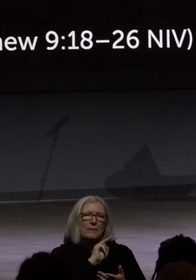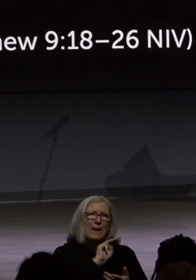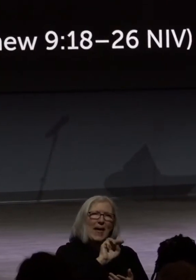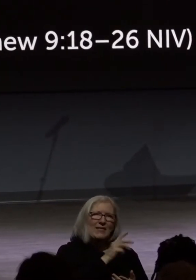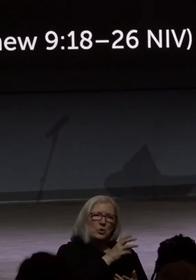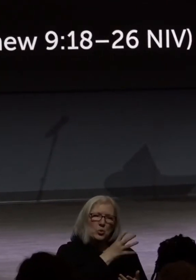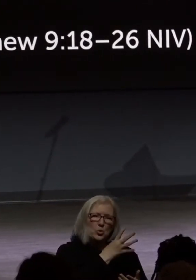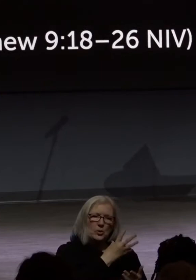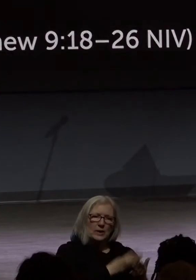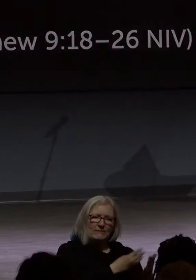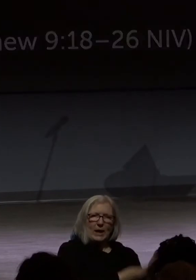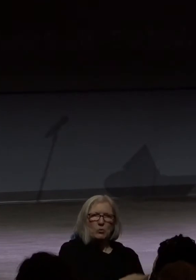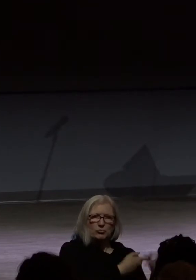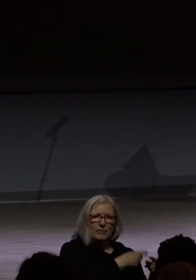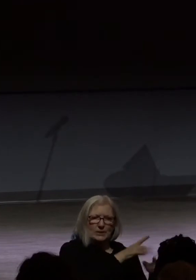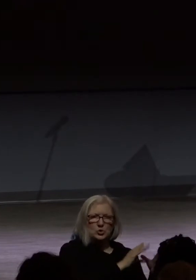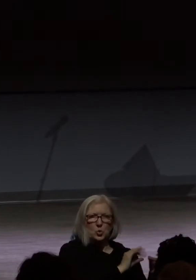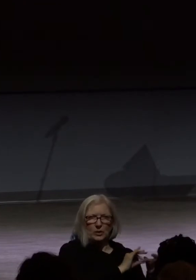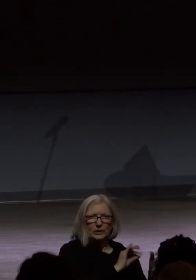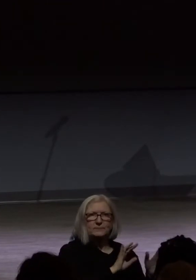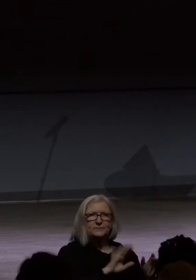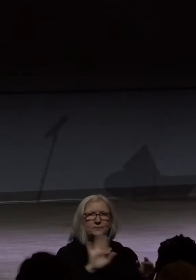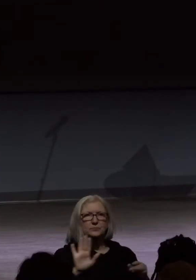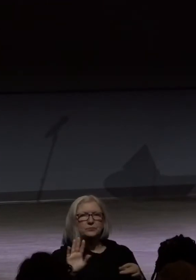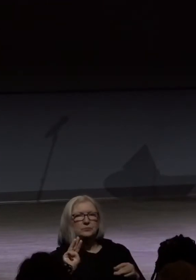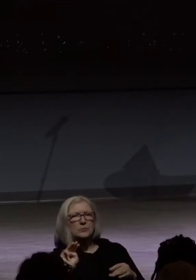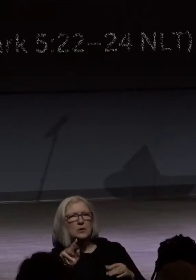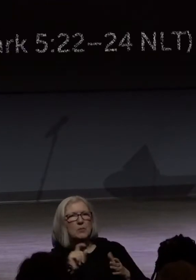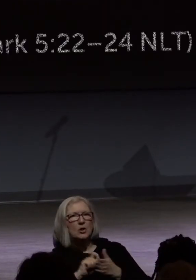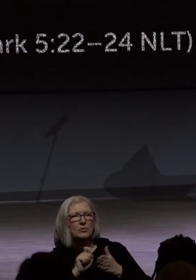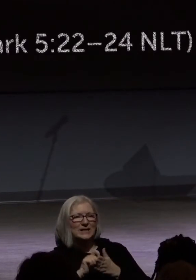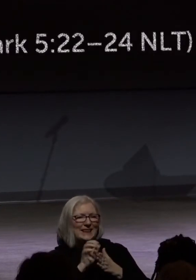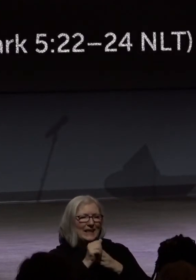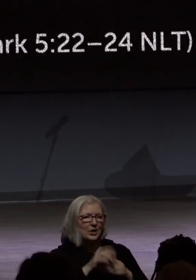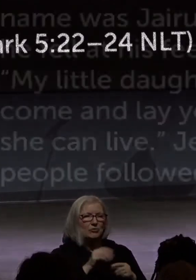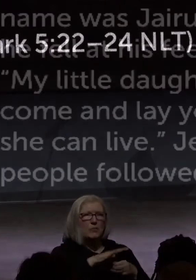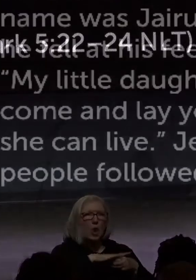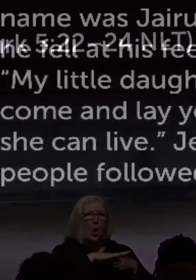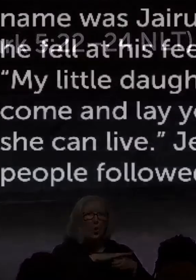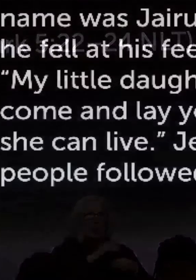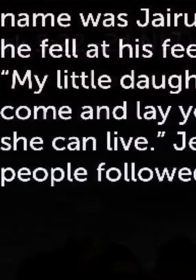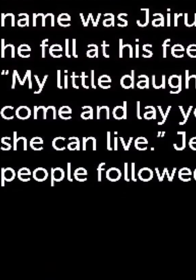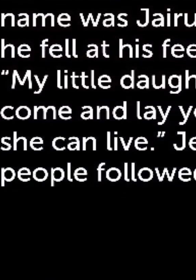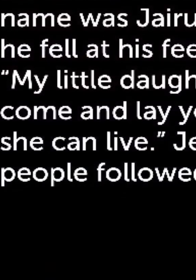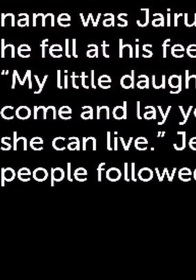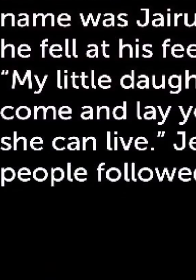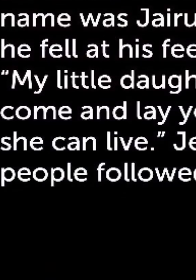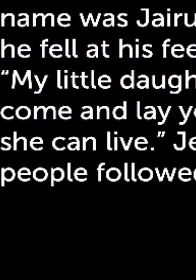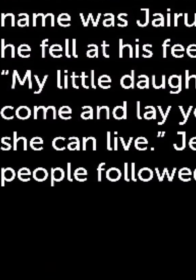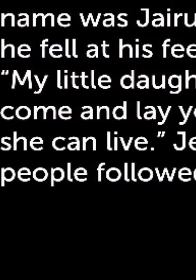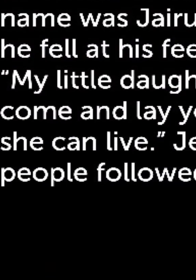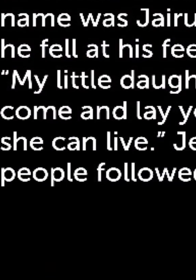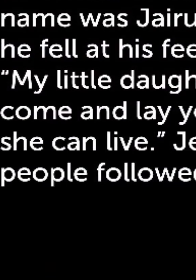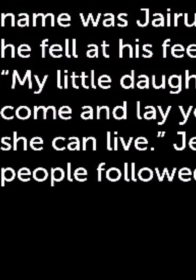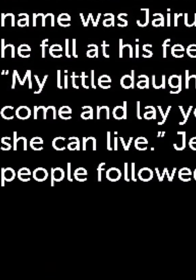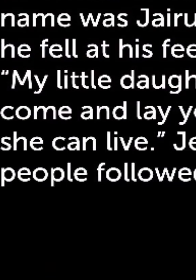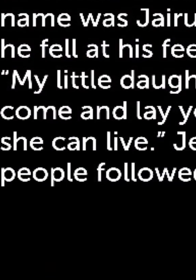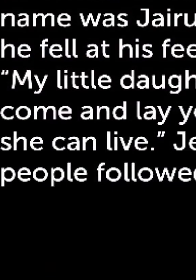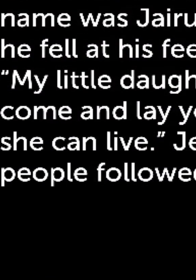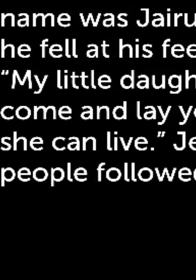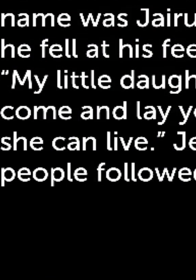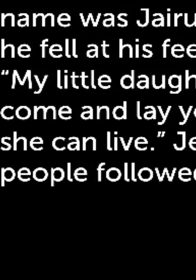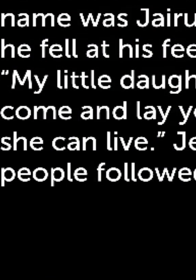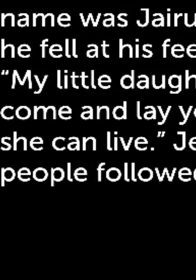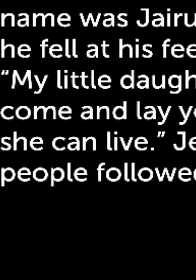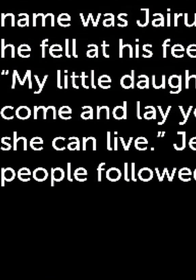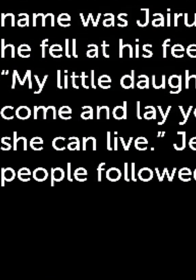do. So Mark writes, a leader of the local synagogue, whose name was Jairus, by the way, arrived. And